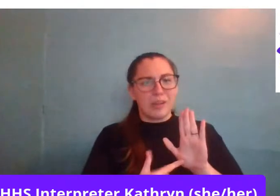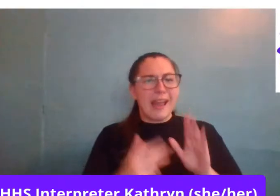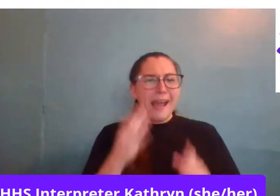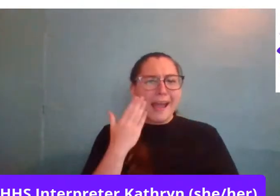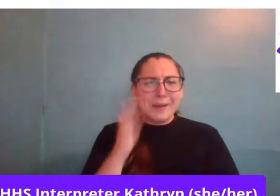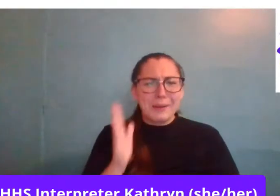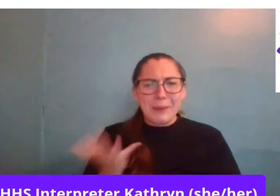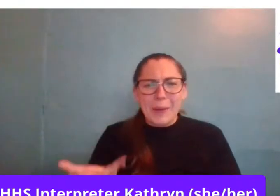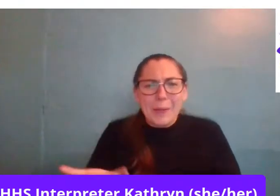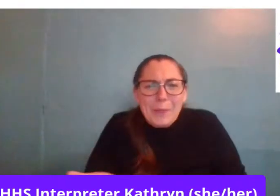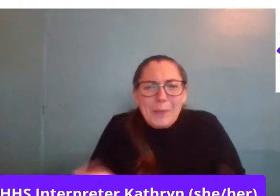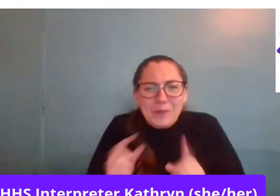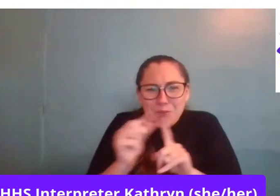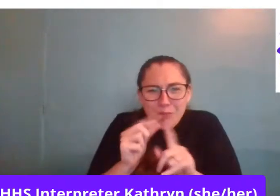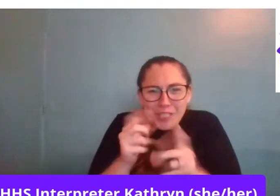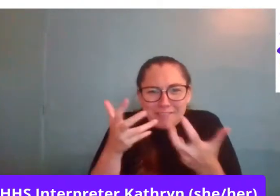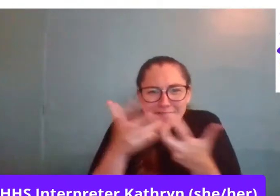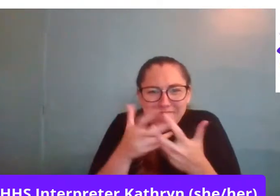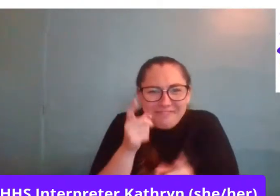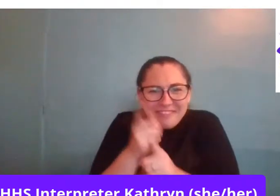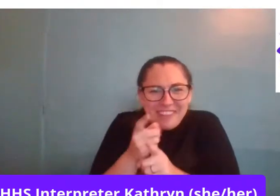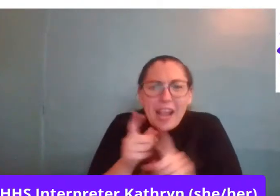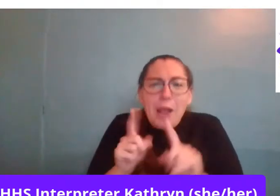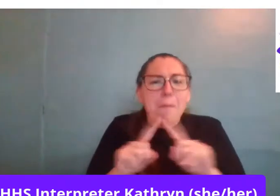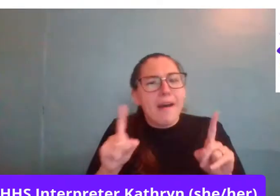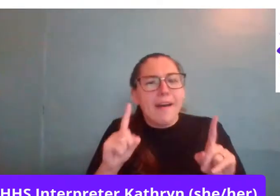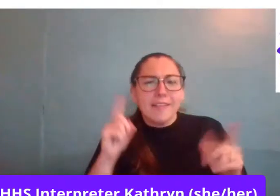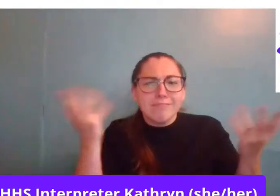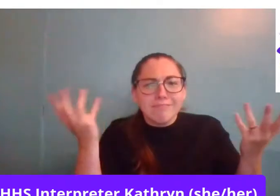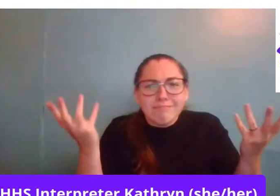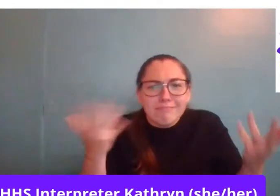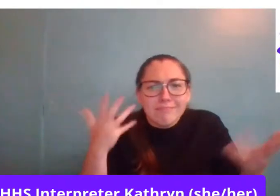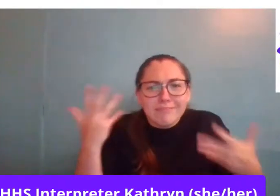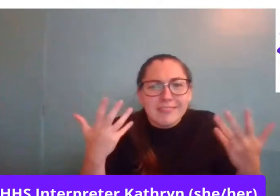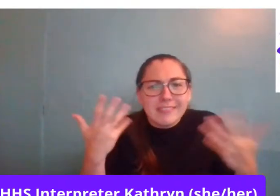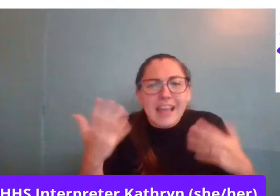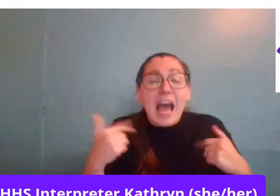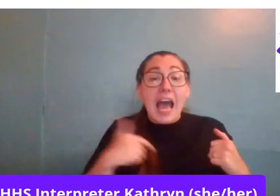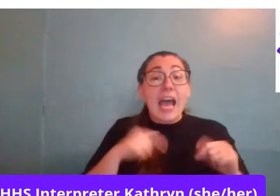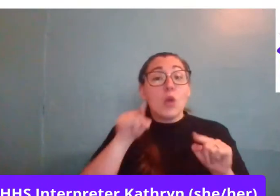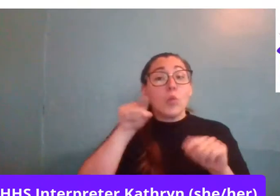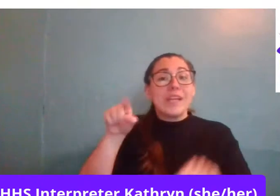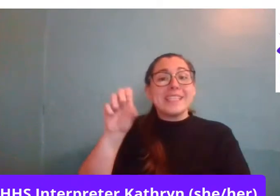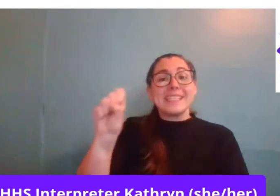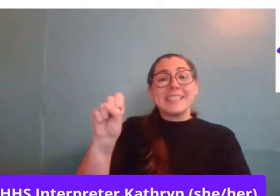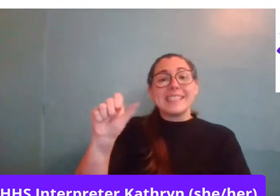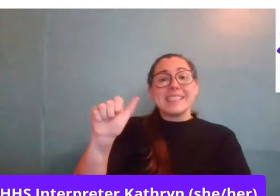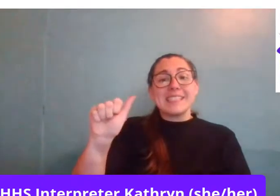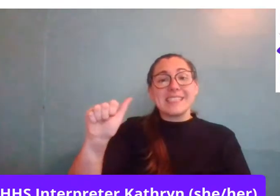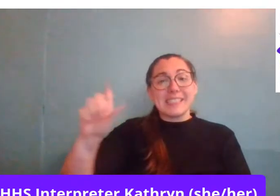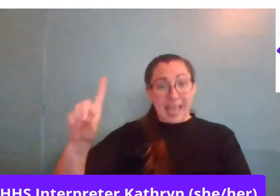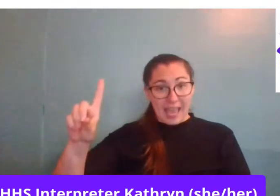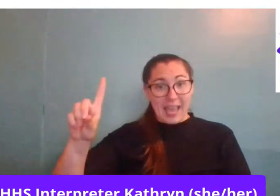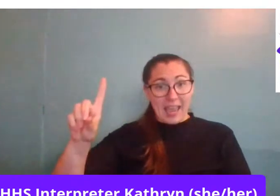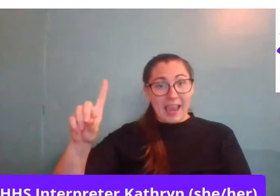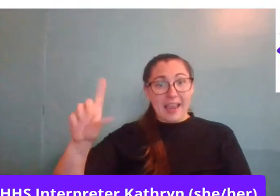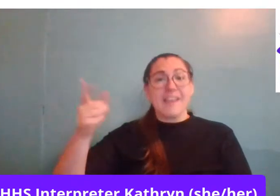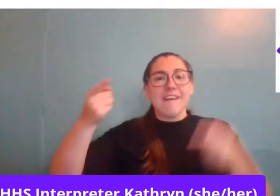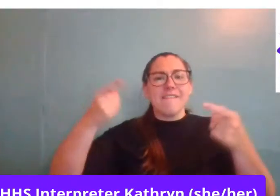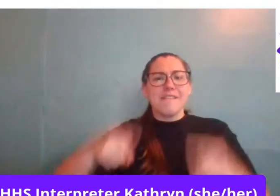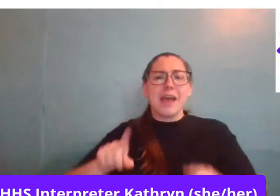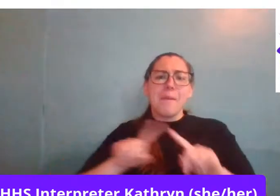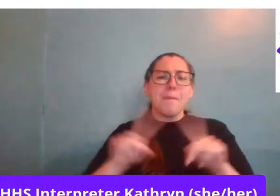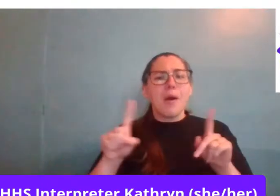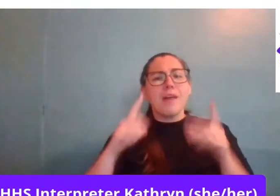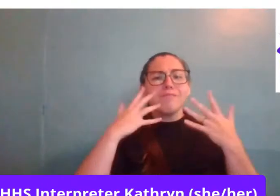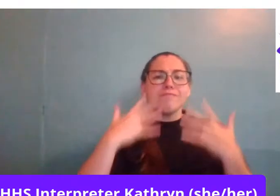other than that. I was just at a sad event, but that being actually was joyful too, because it was